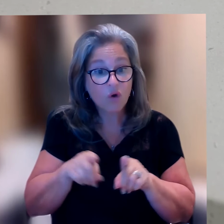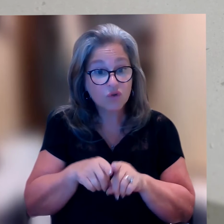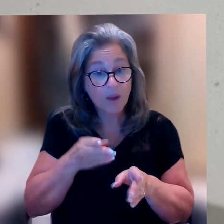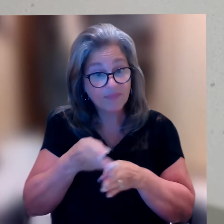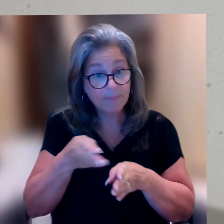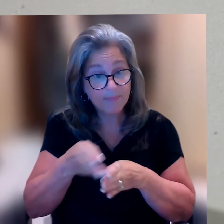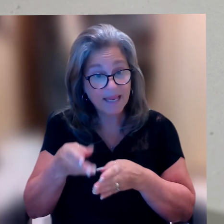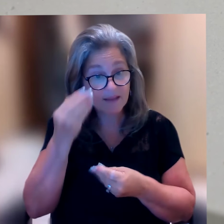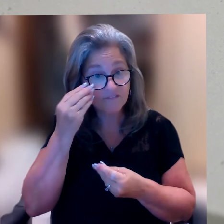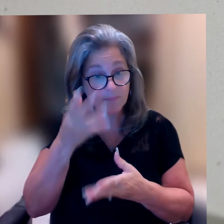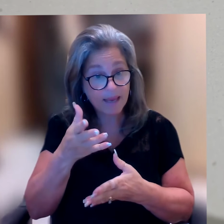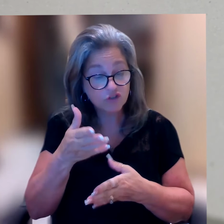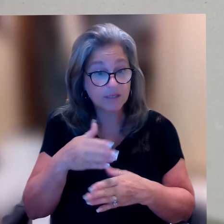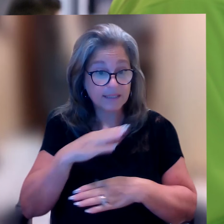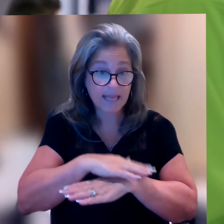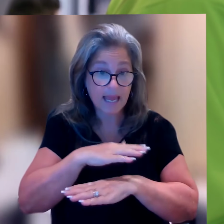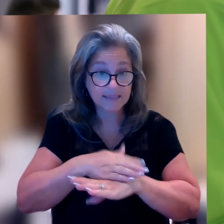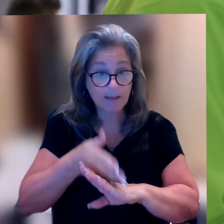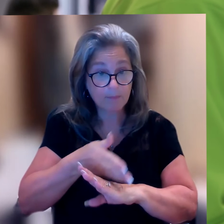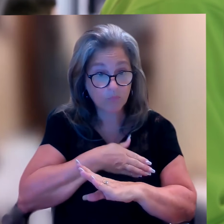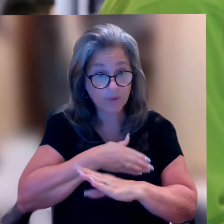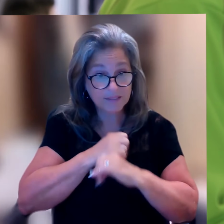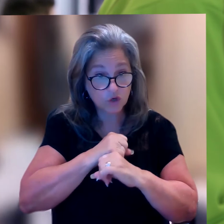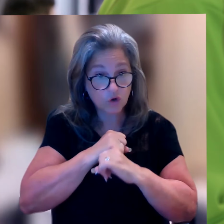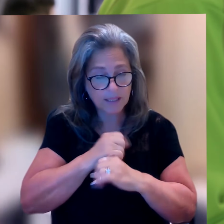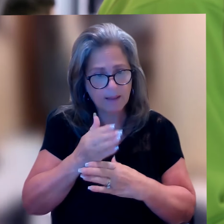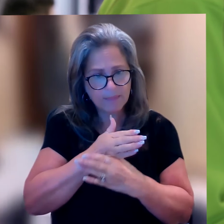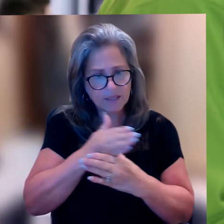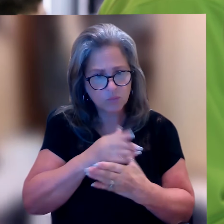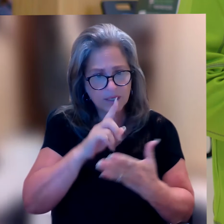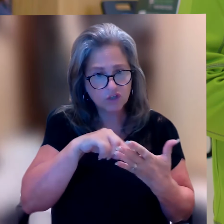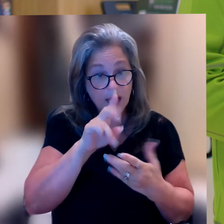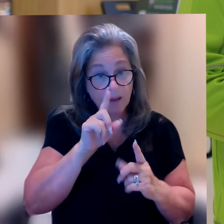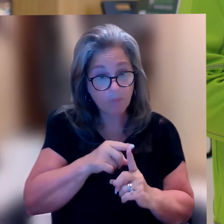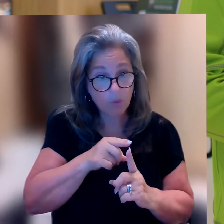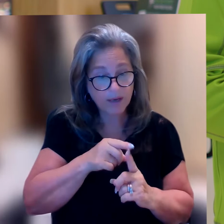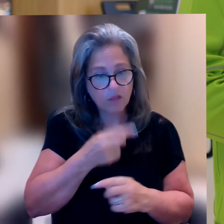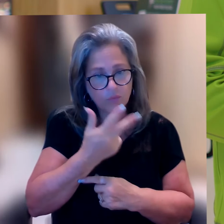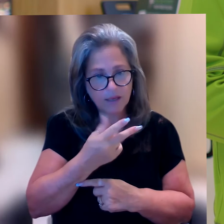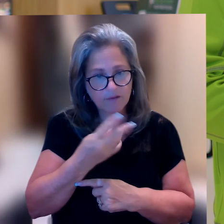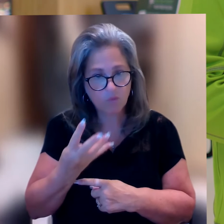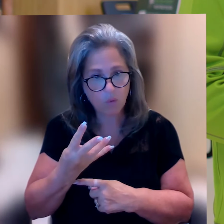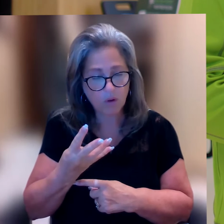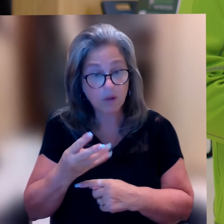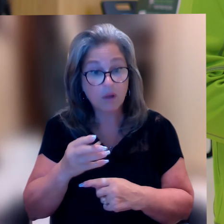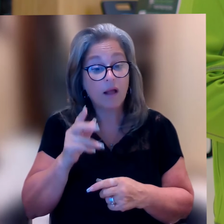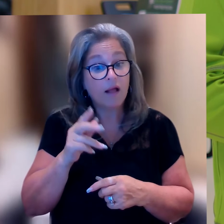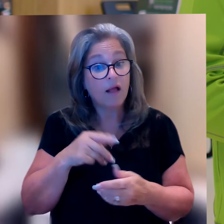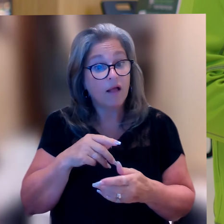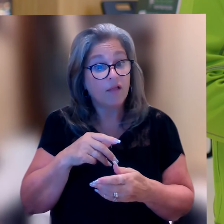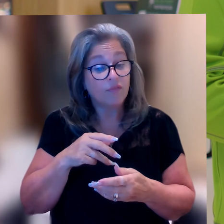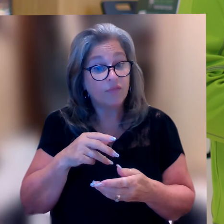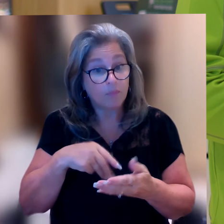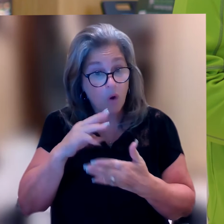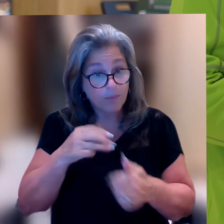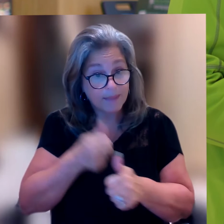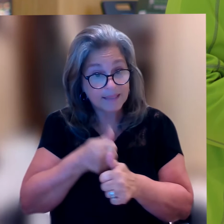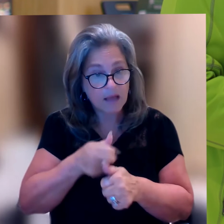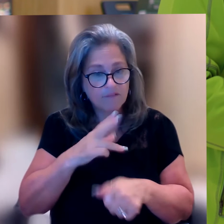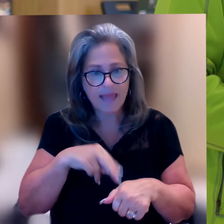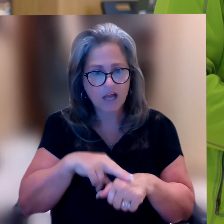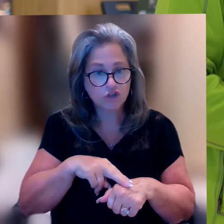main information desk, which is pre-security between checkpoints 3 and 4. And this is absolutely a growing program nationally. Although we